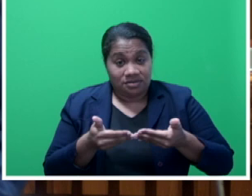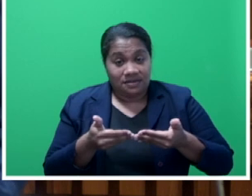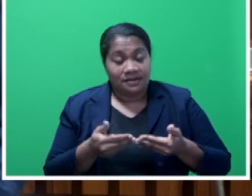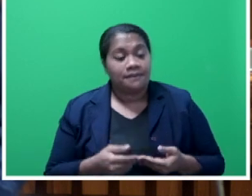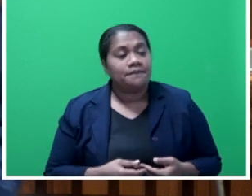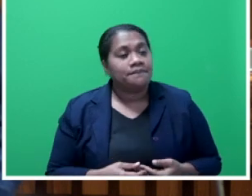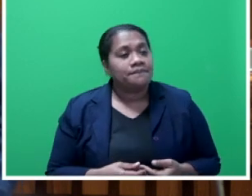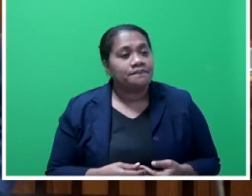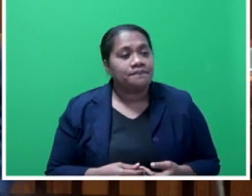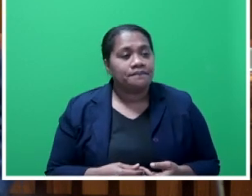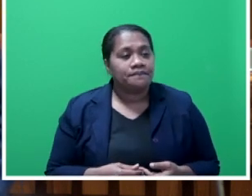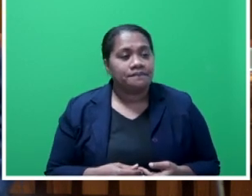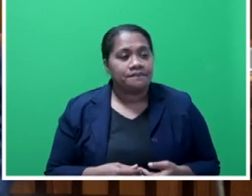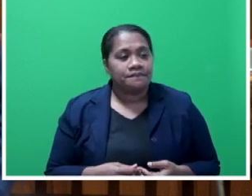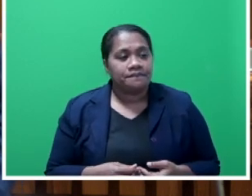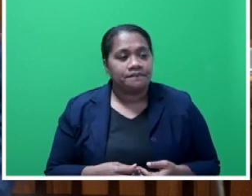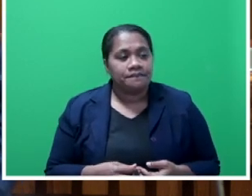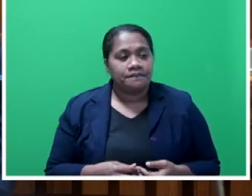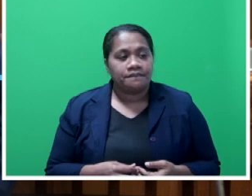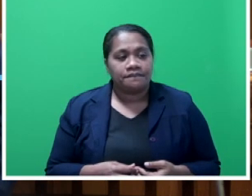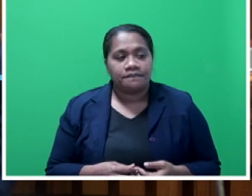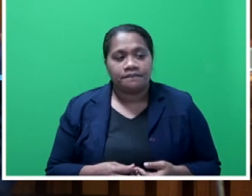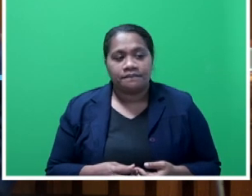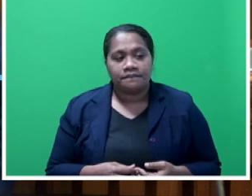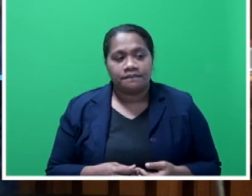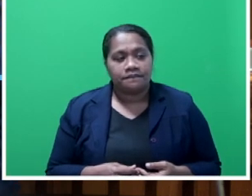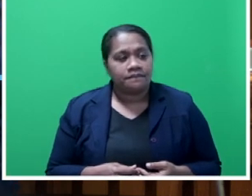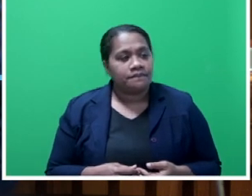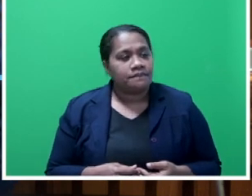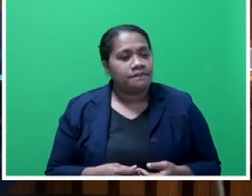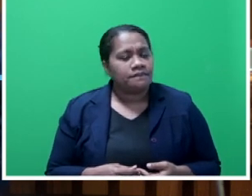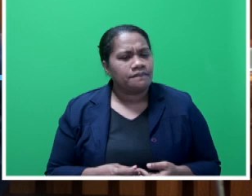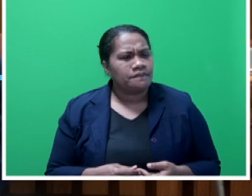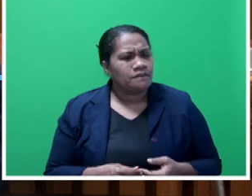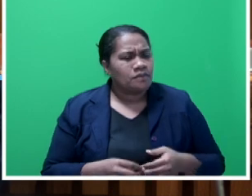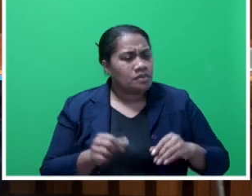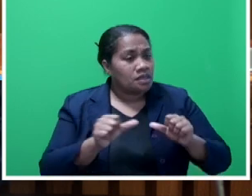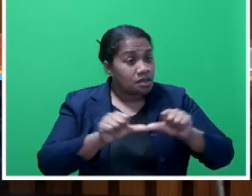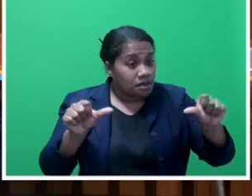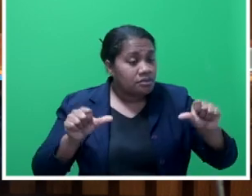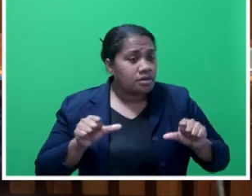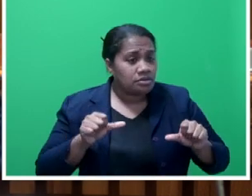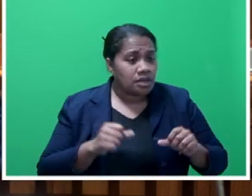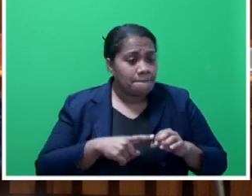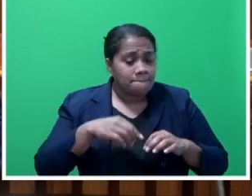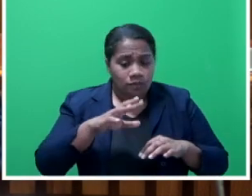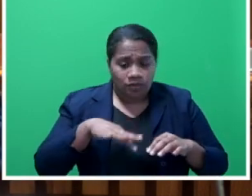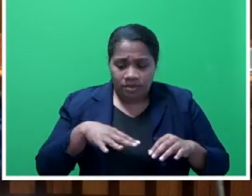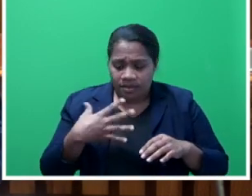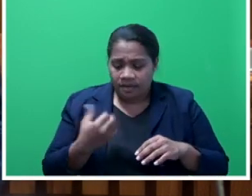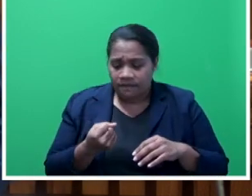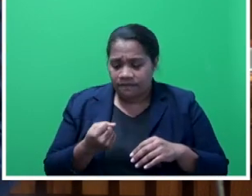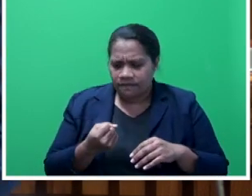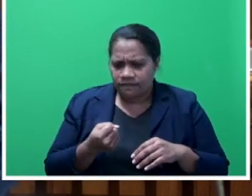the agriculture portfolio of FDB constitutes 81.6% of the total number of loan accounts